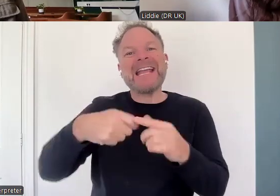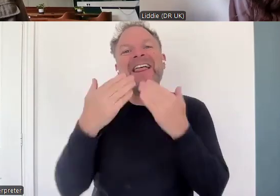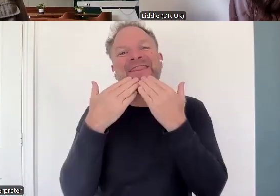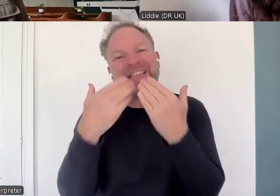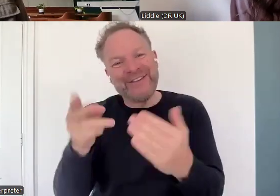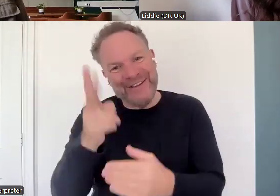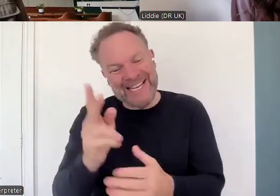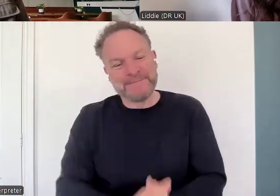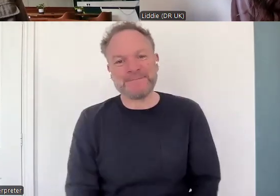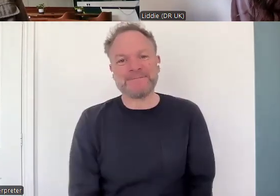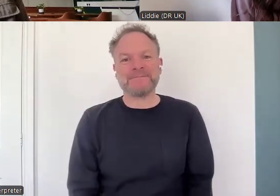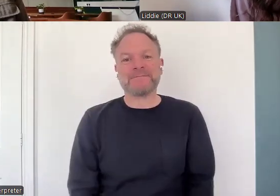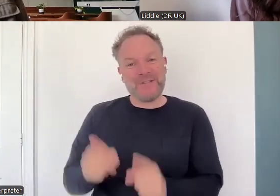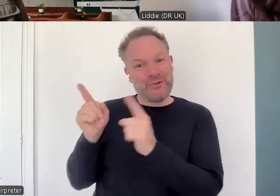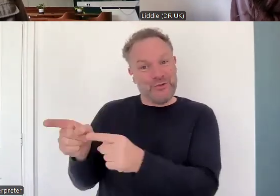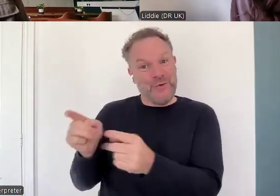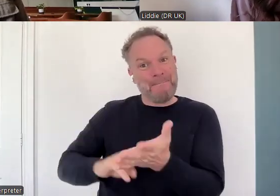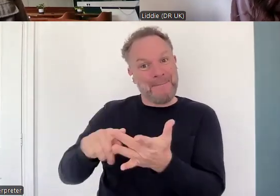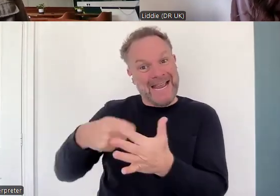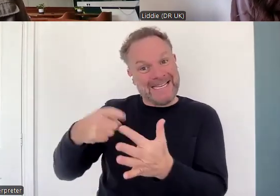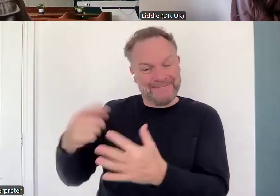for joining us today. So over to you, Mike.